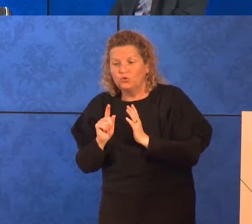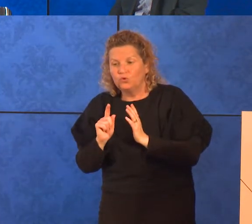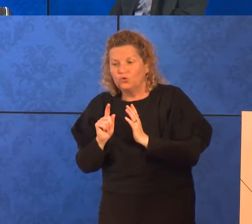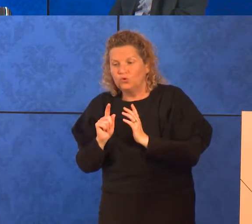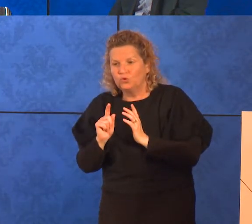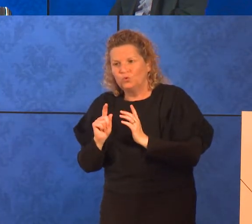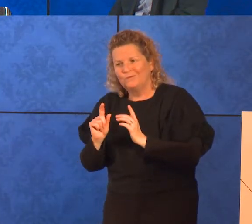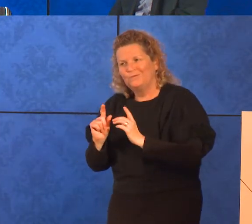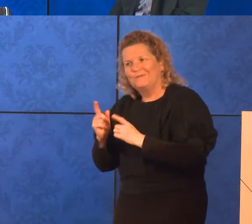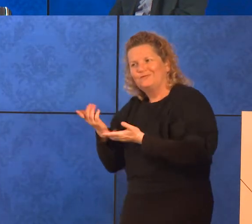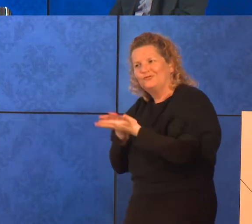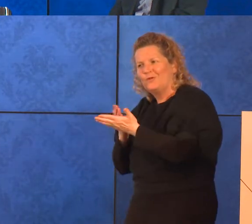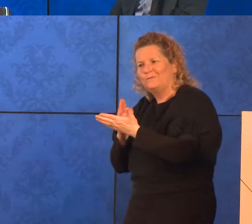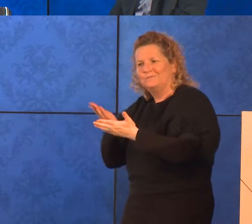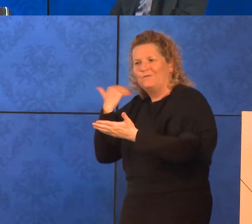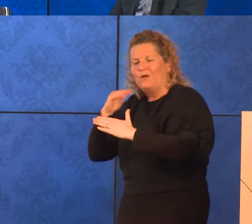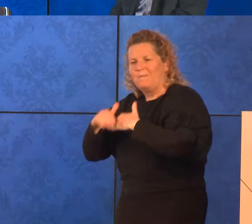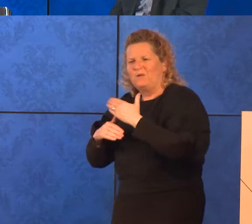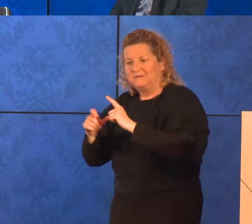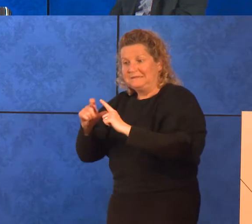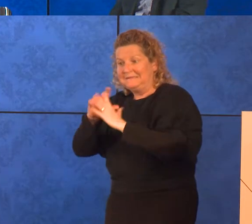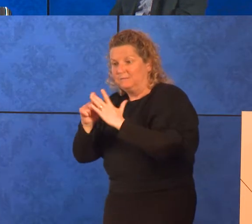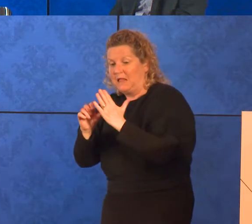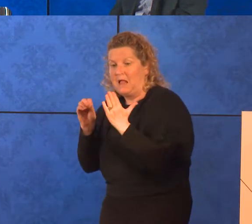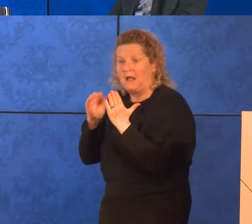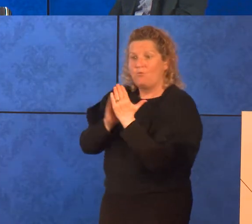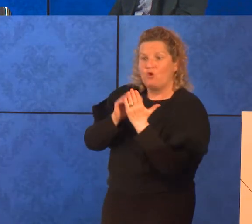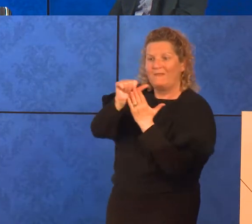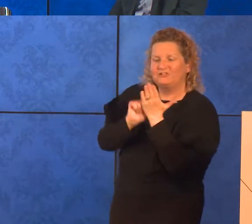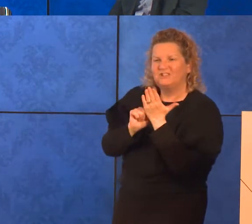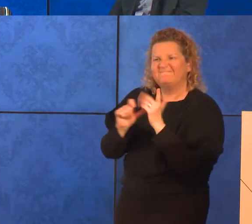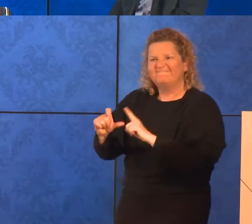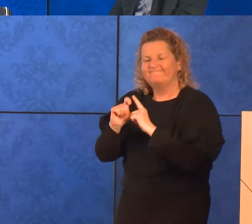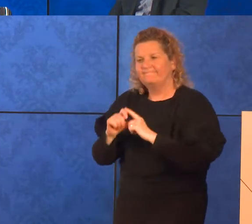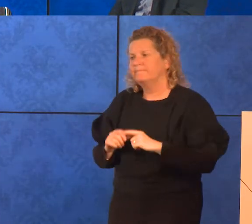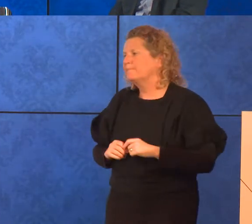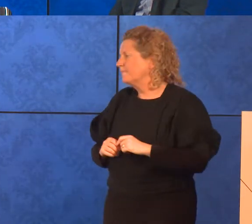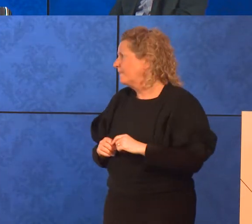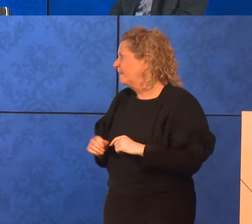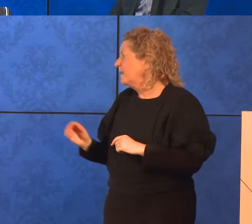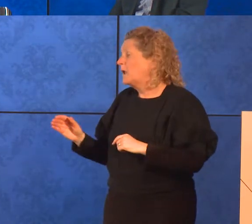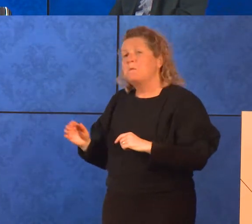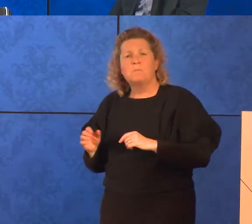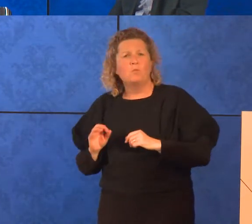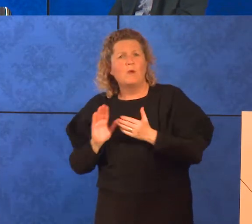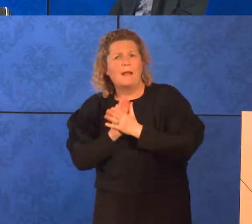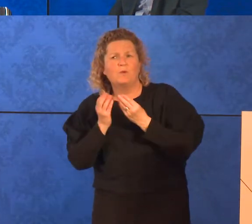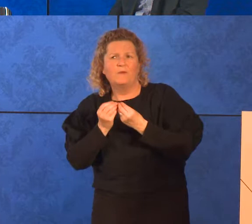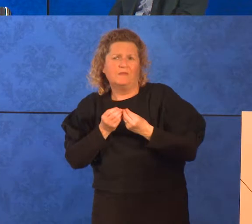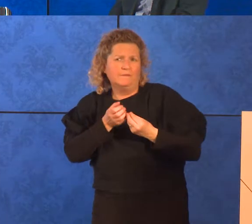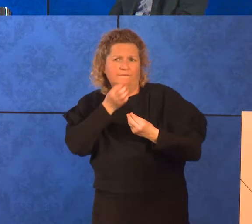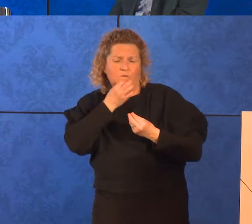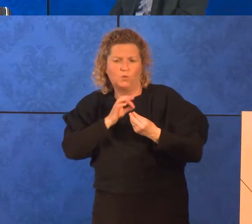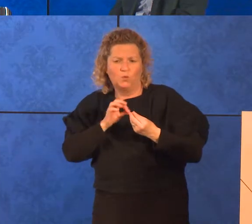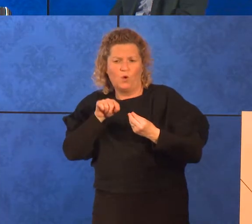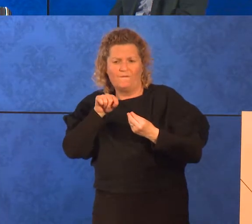on the agenda and understood. Yeah, we were quite happy with many of the recommendations from the Child